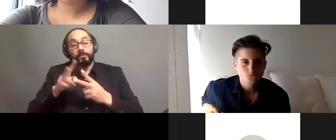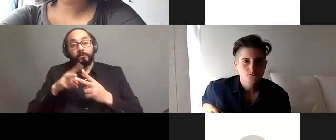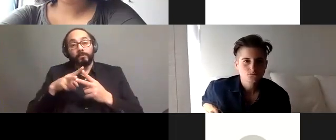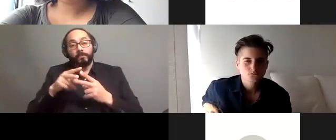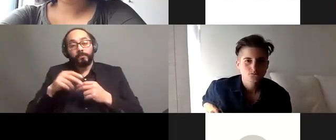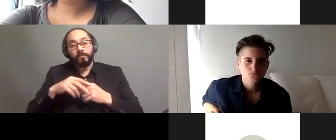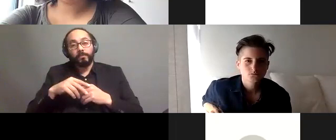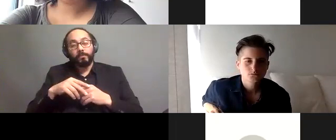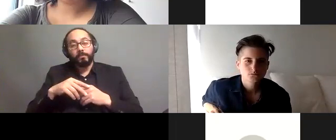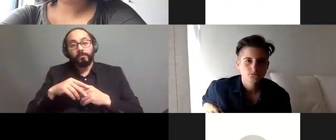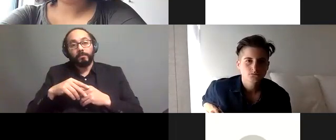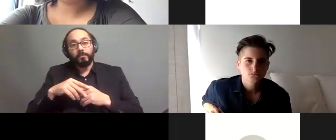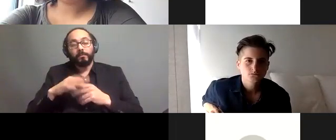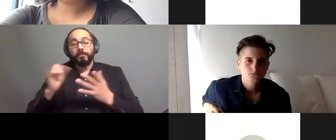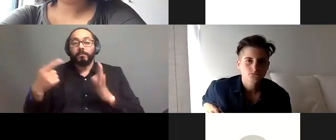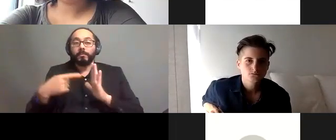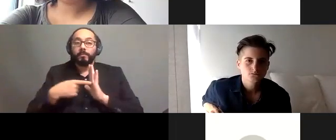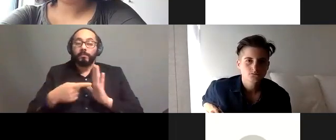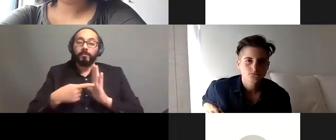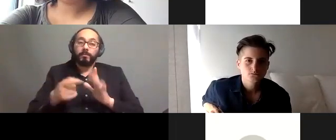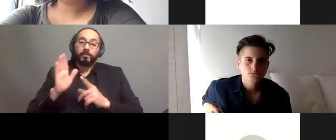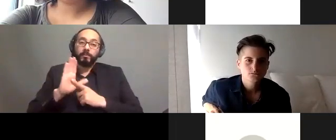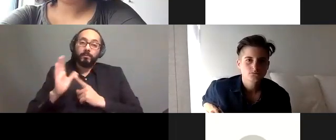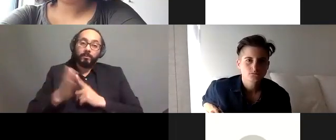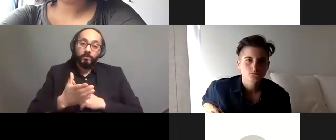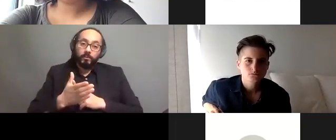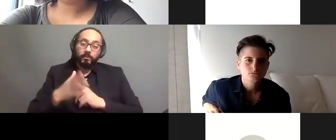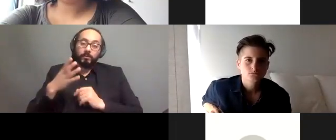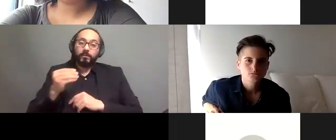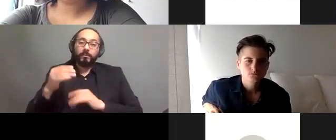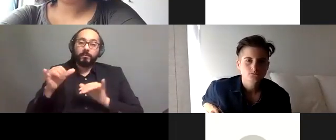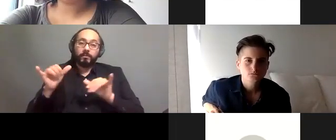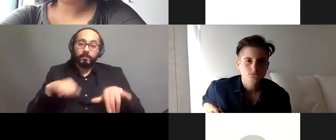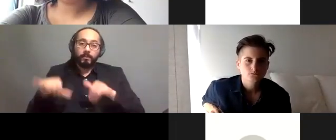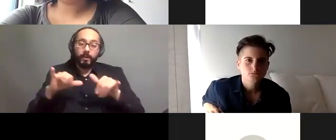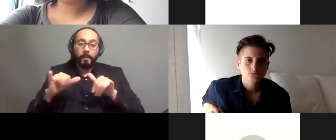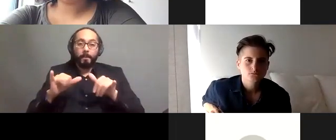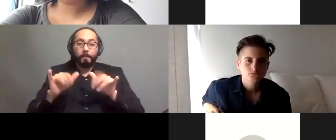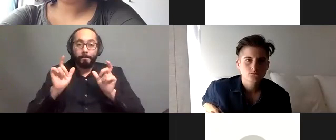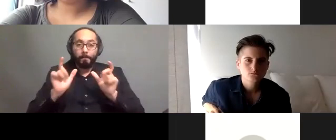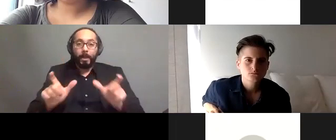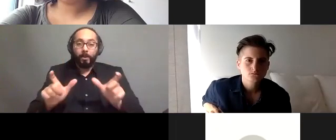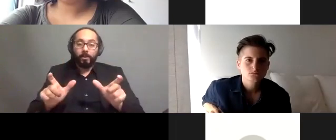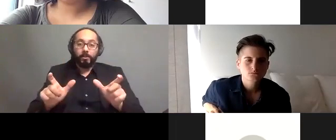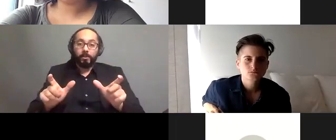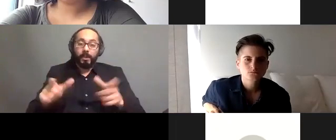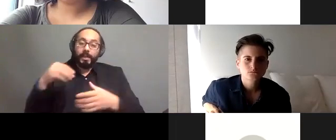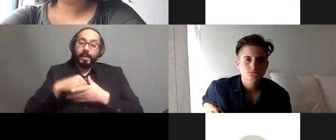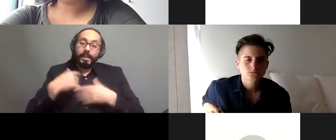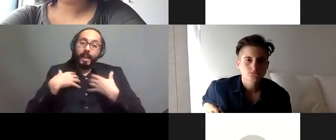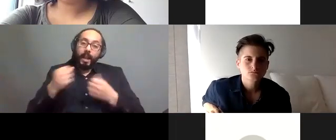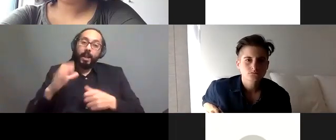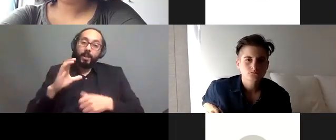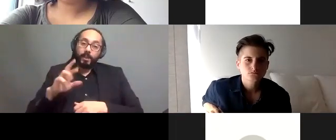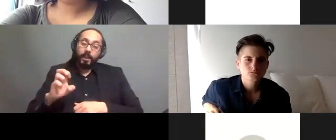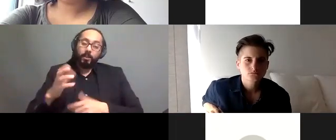What are some examples of cultural and standardized barriers have you faced in healthcare? And also, how